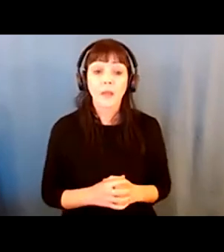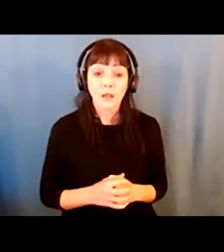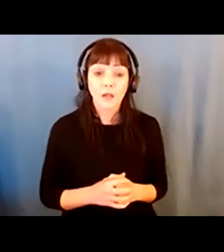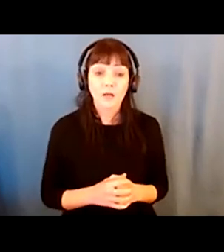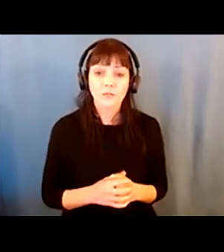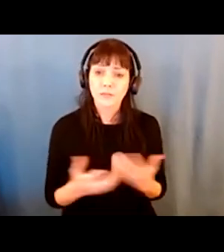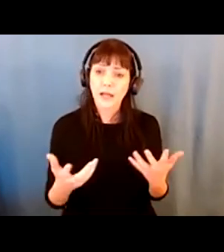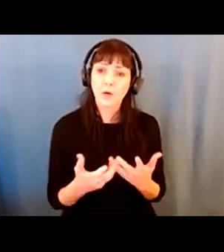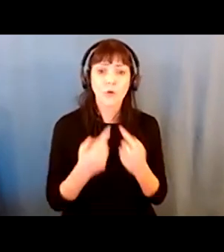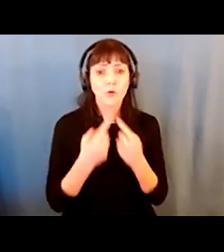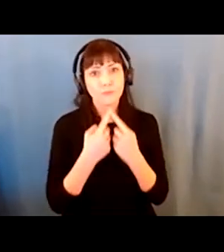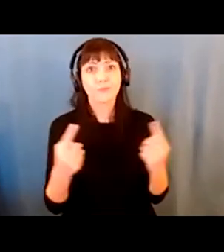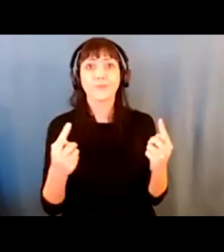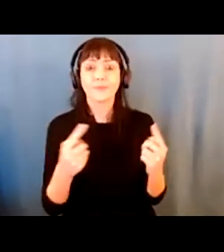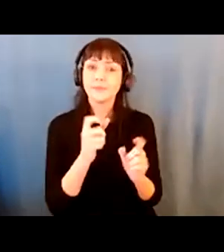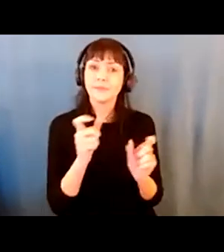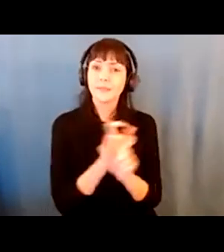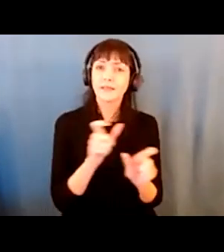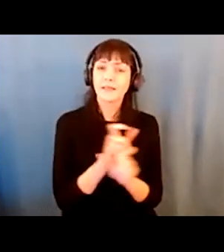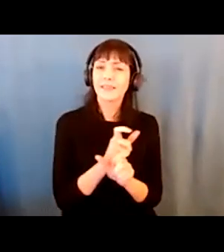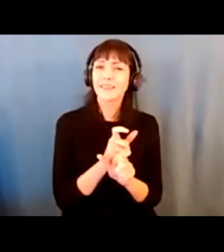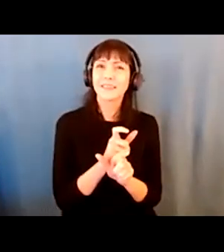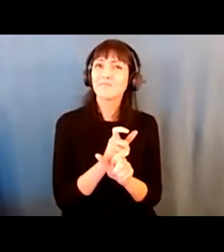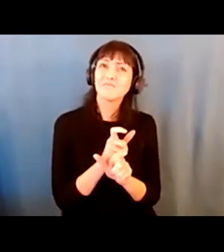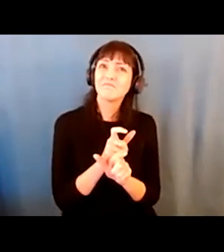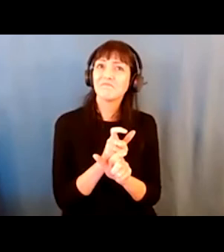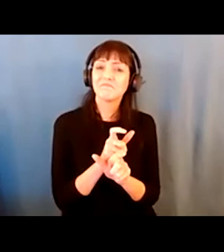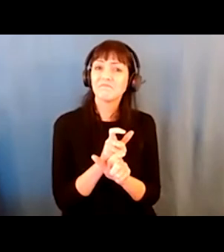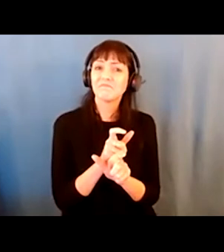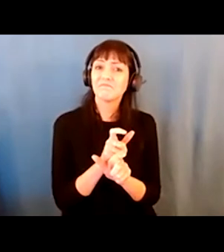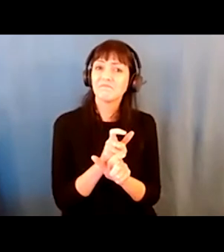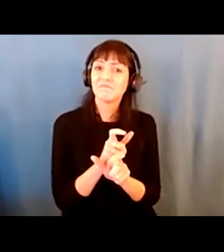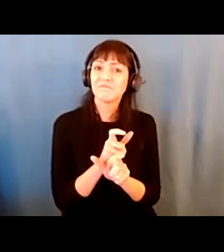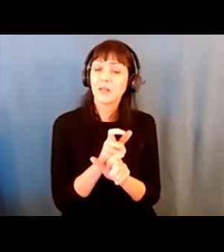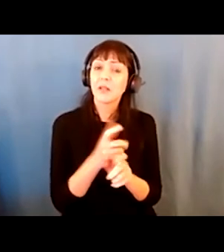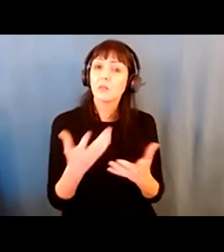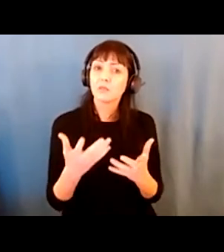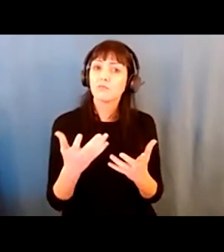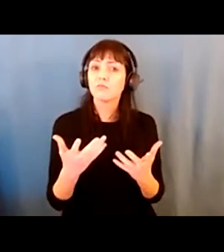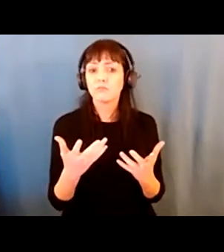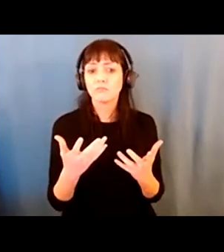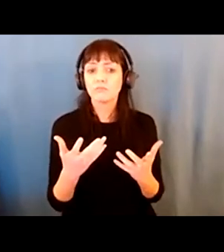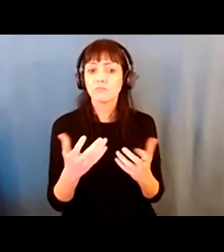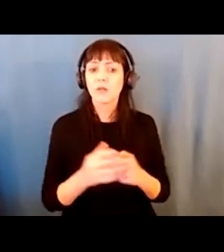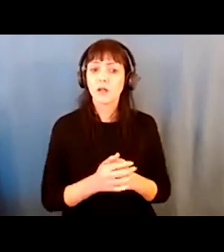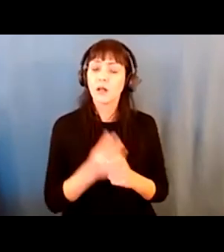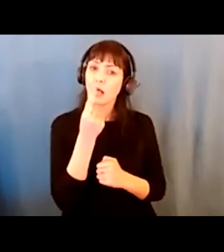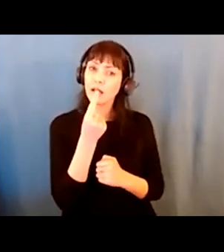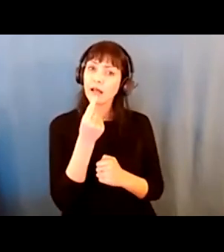declaring dyslexia so much. I can speak from an autistic perspective more and the extraordinary